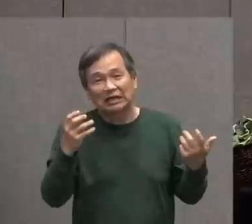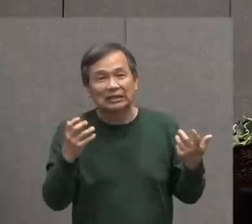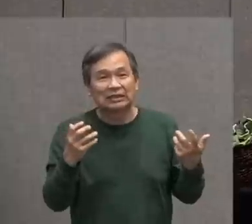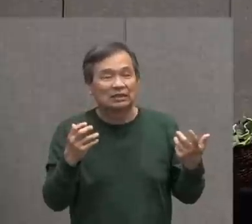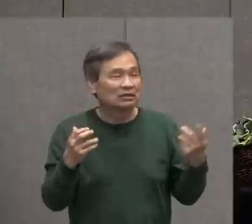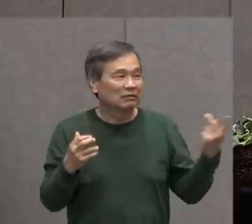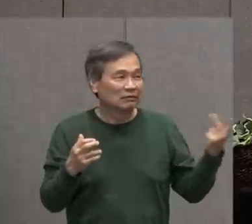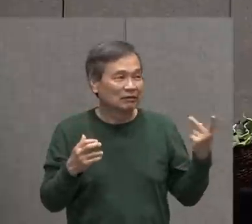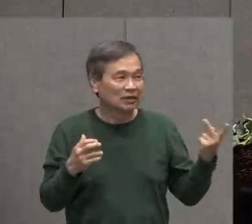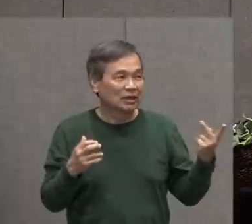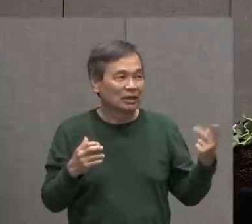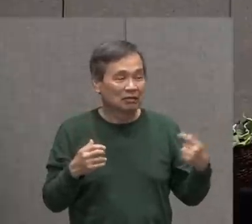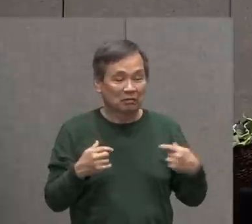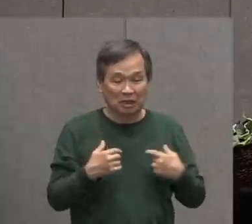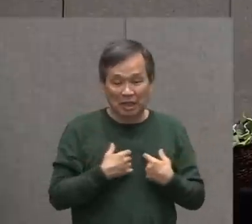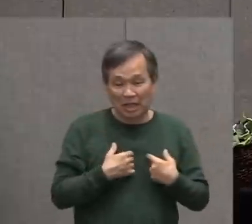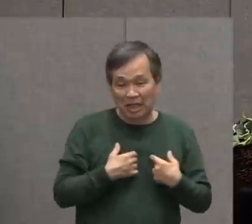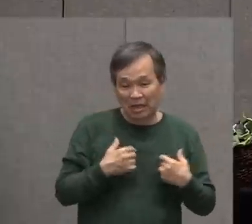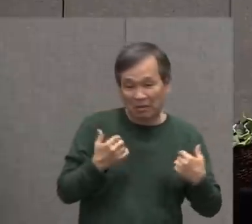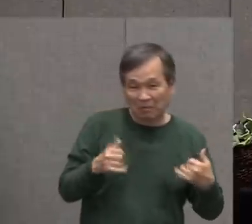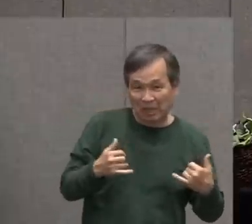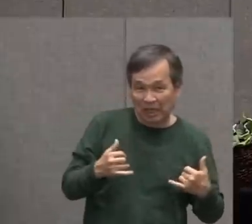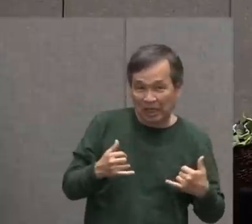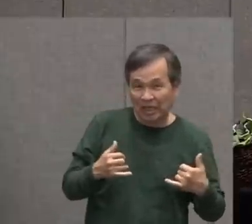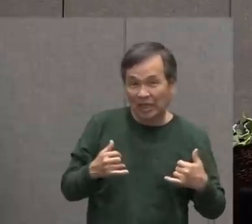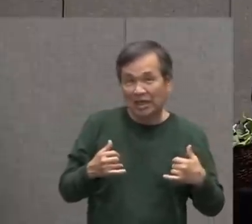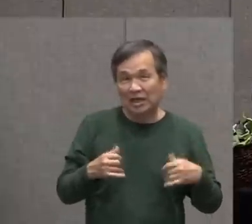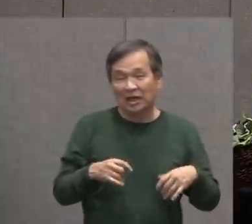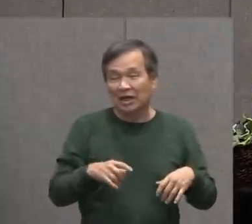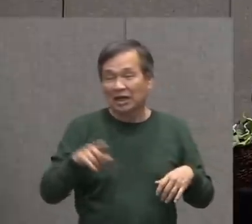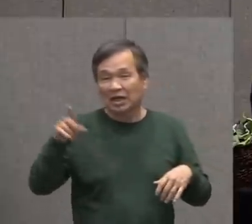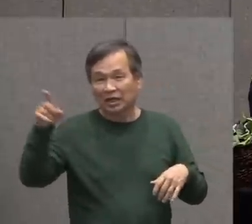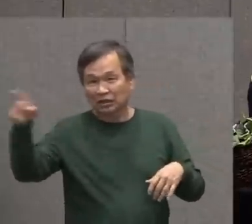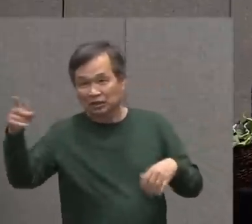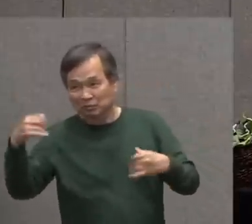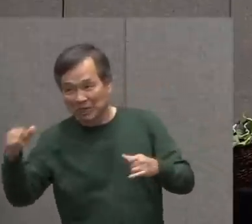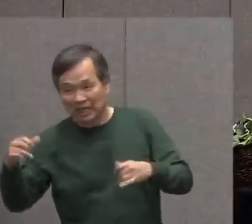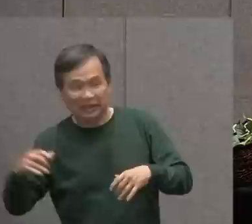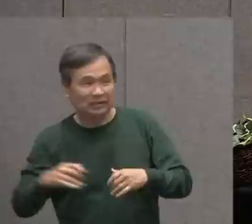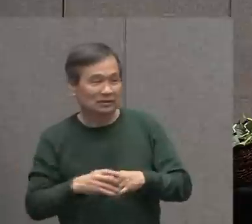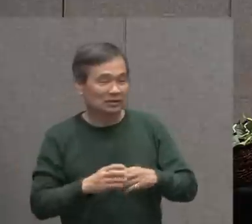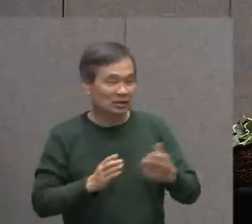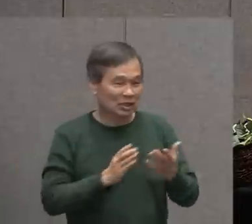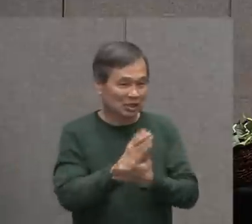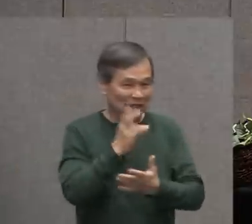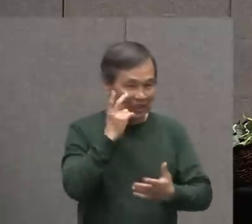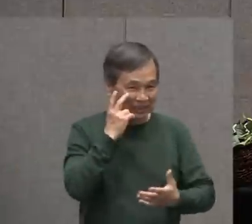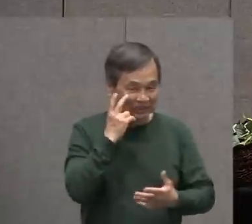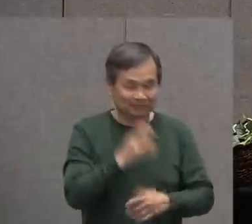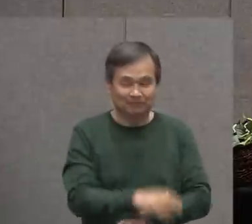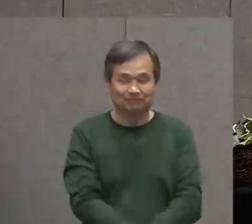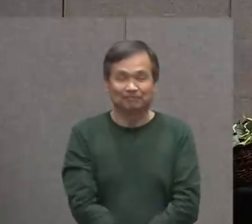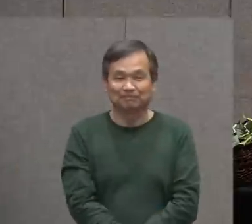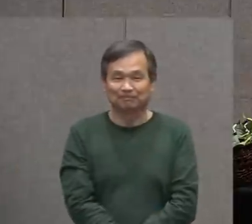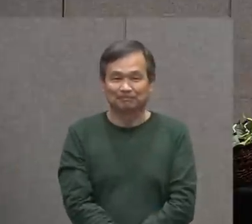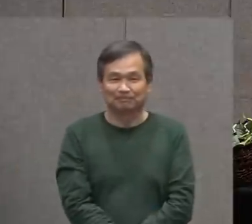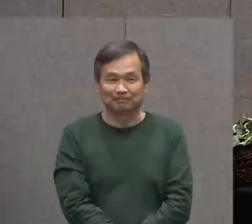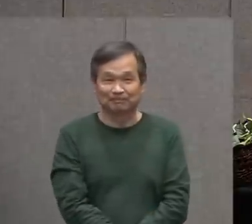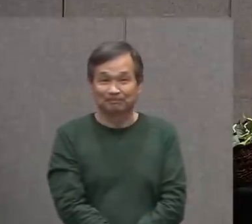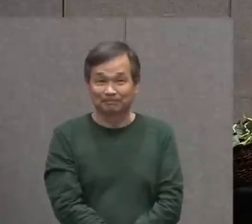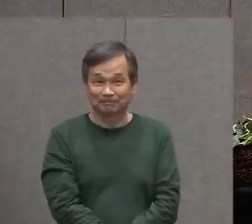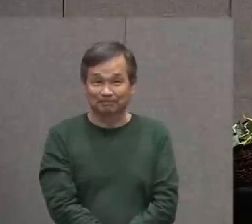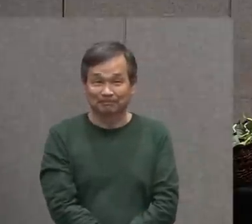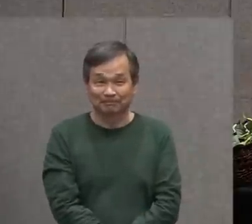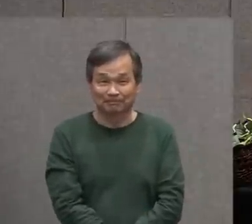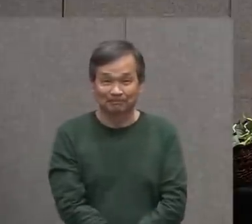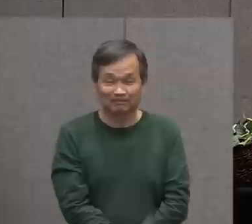playing together, it could be I'm playing on one of the grids and she's playing on one of the grids. All right, ready to begin? Perfect. I'm